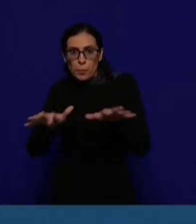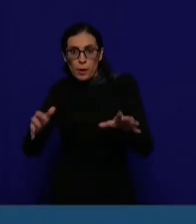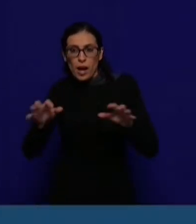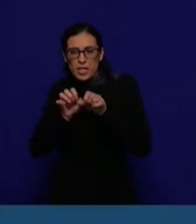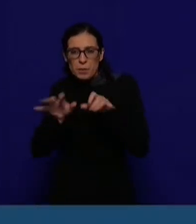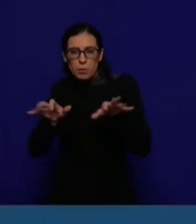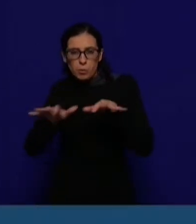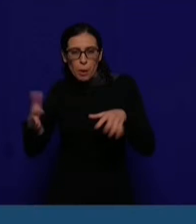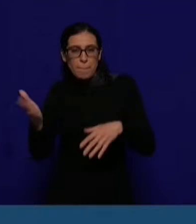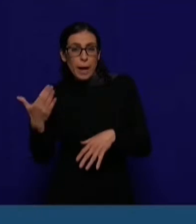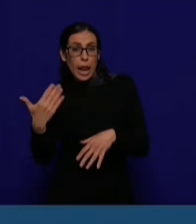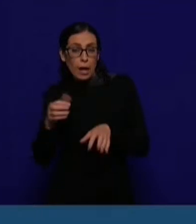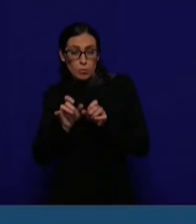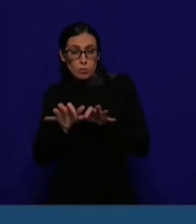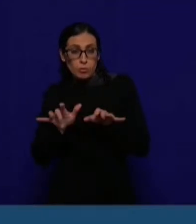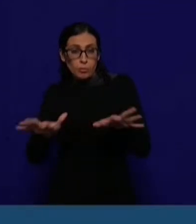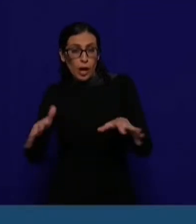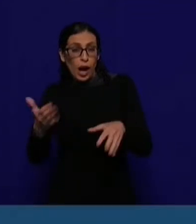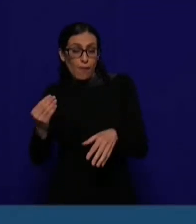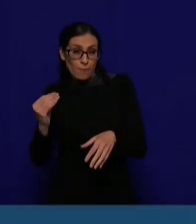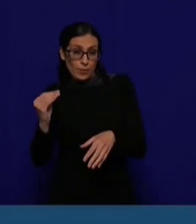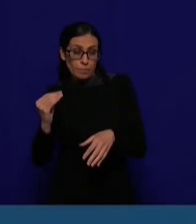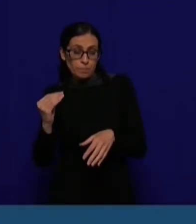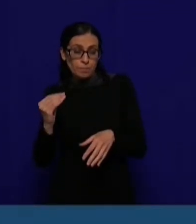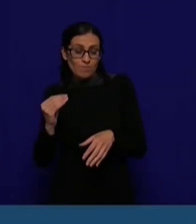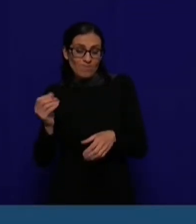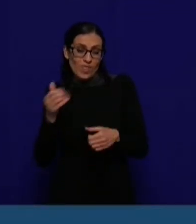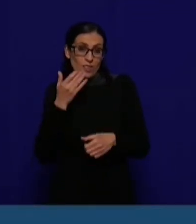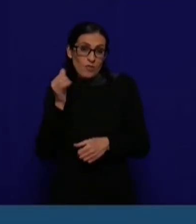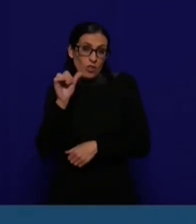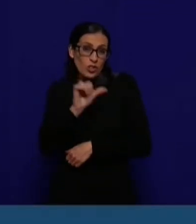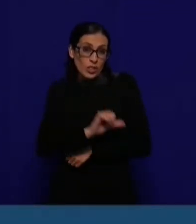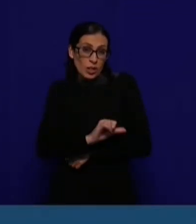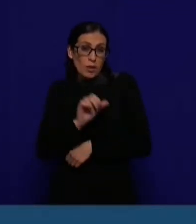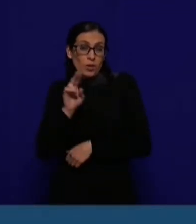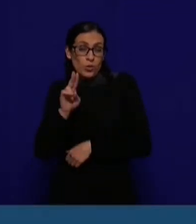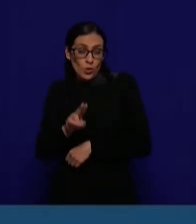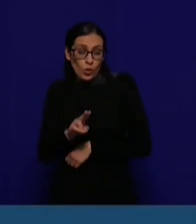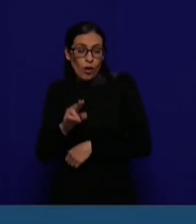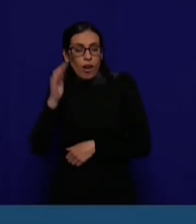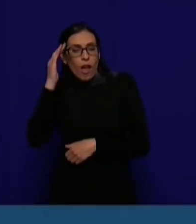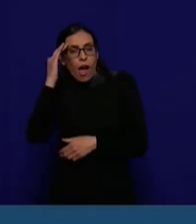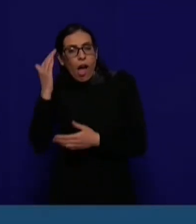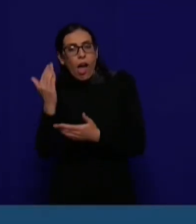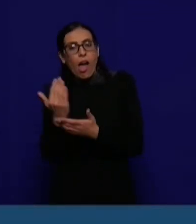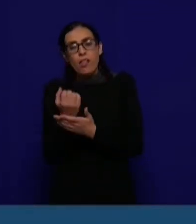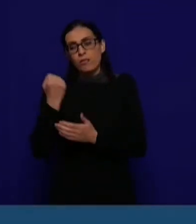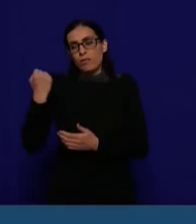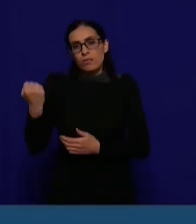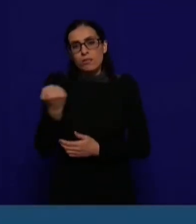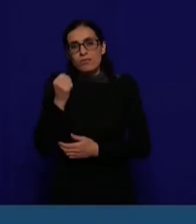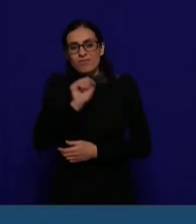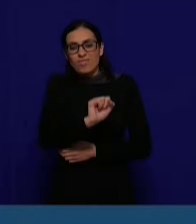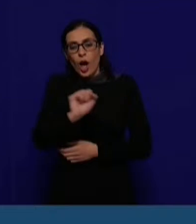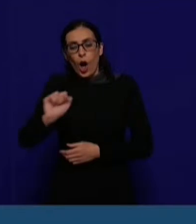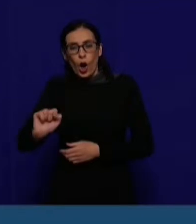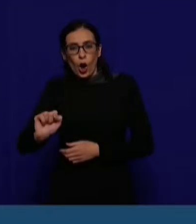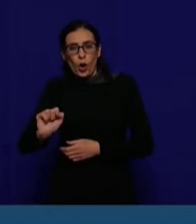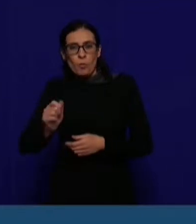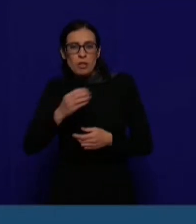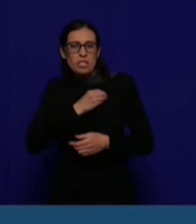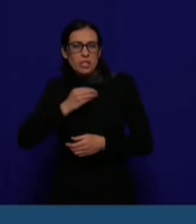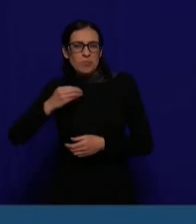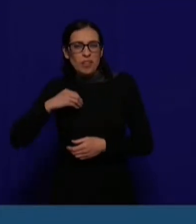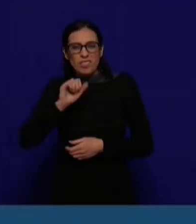xulxin. Sfortunatament l-Indja l-istat ta' saħħa, il-kura li jingħataw il-persuni l-isptarijiet